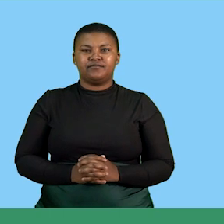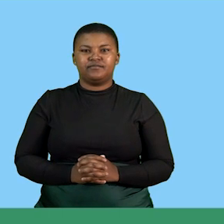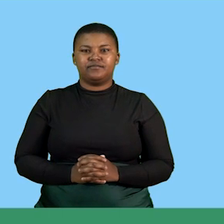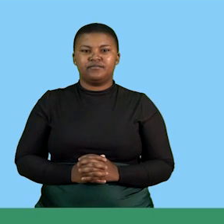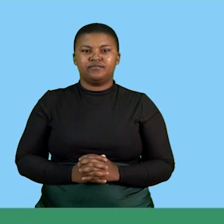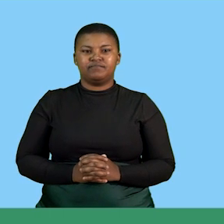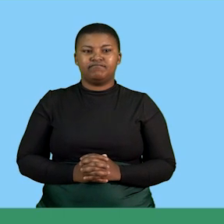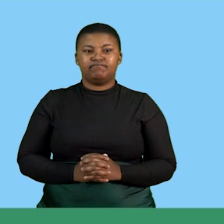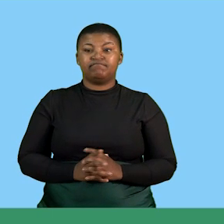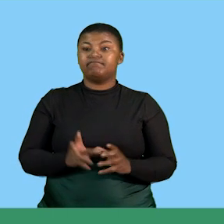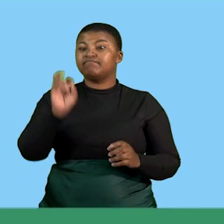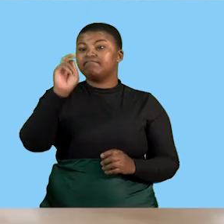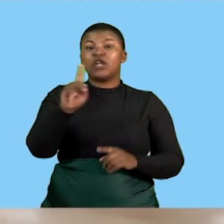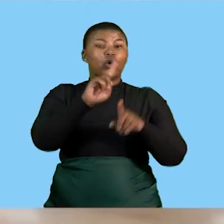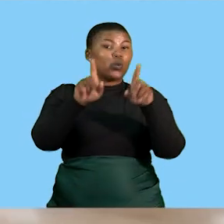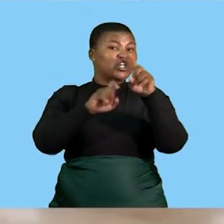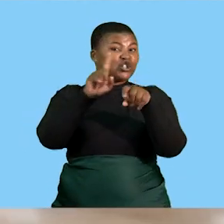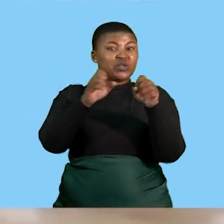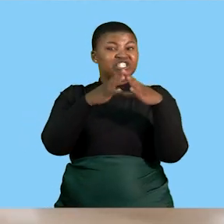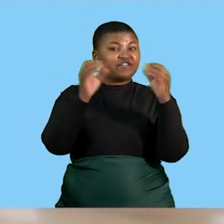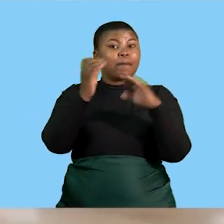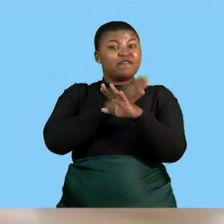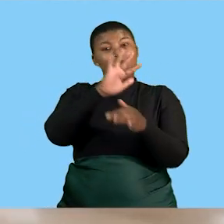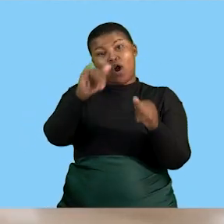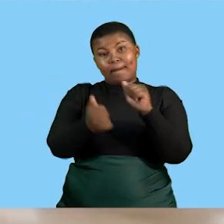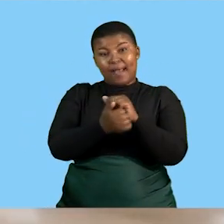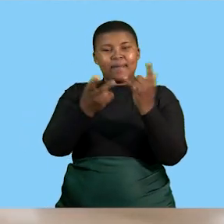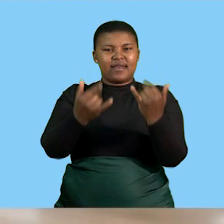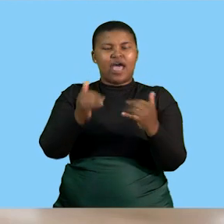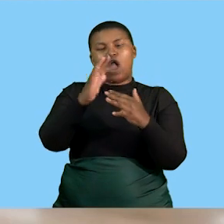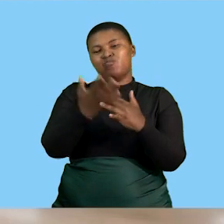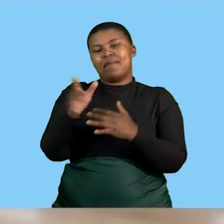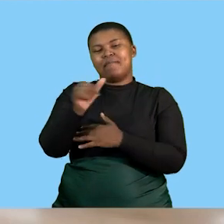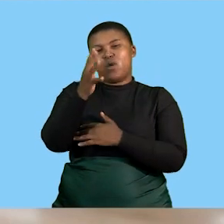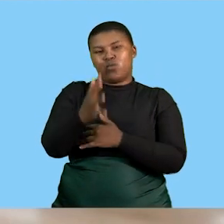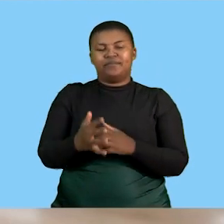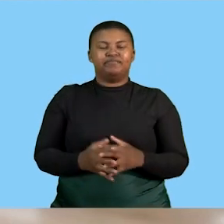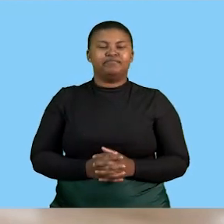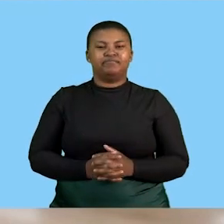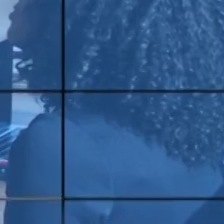And that's it for application questions. Before we wrap up, let's take a short break.